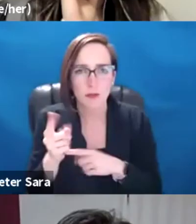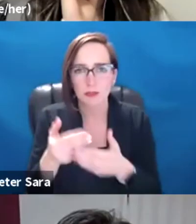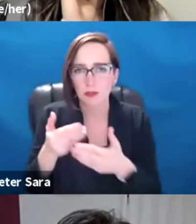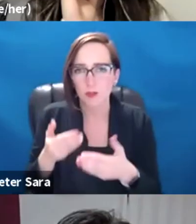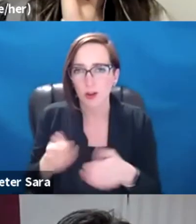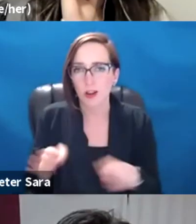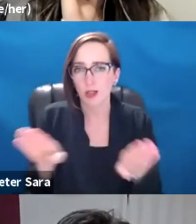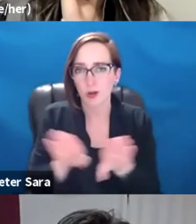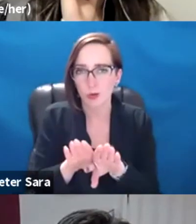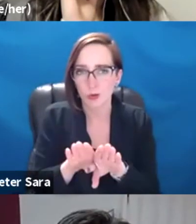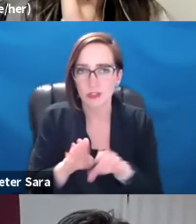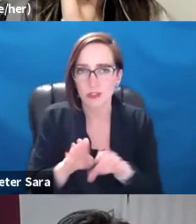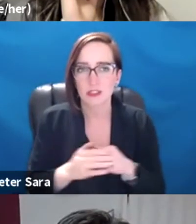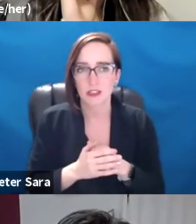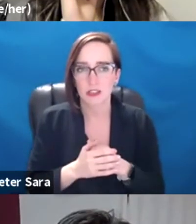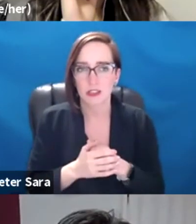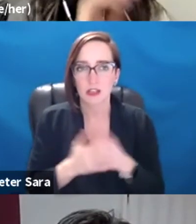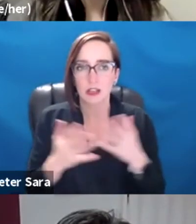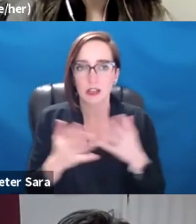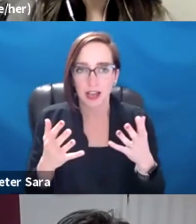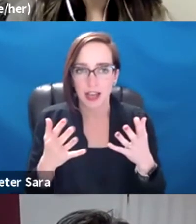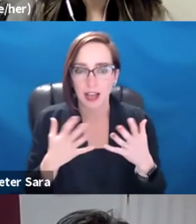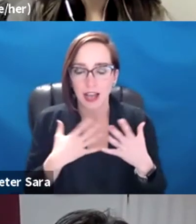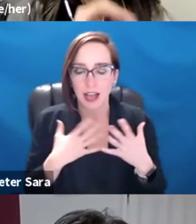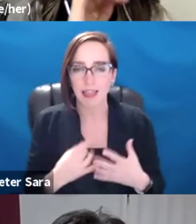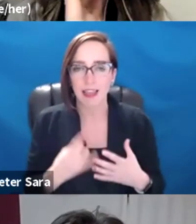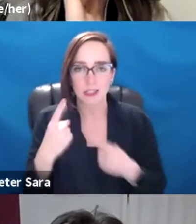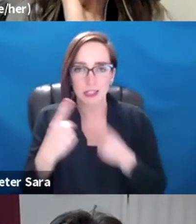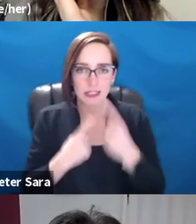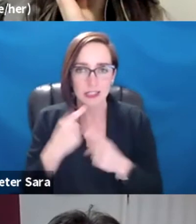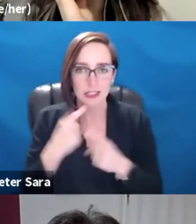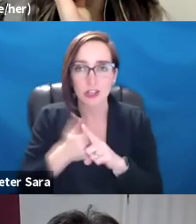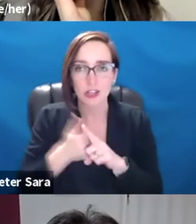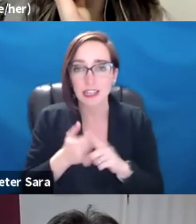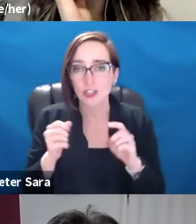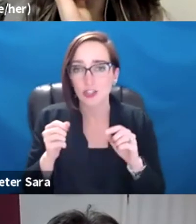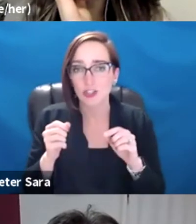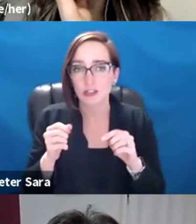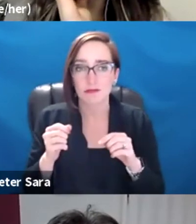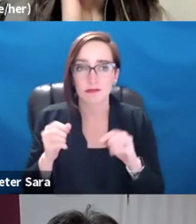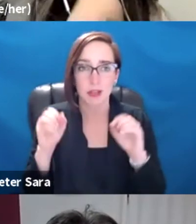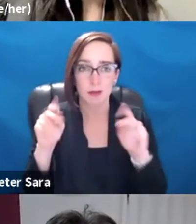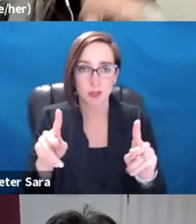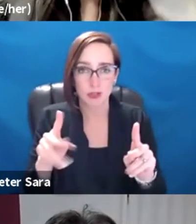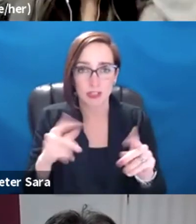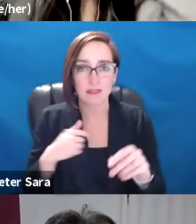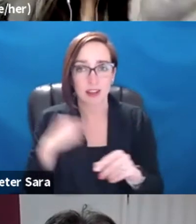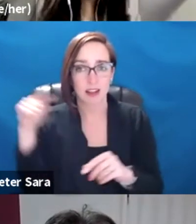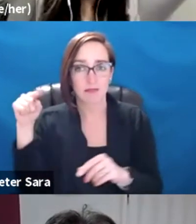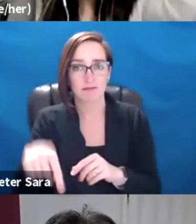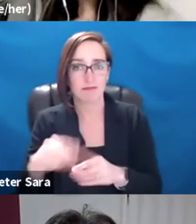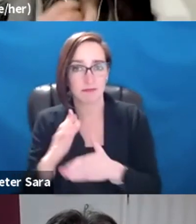consider every event, every opportunity that I get to share.